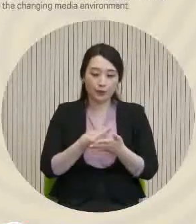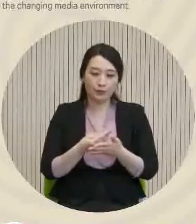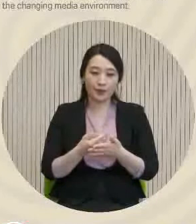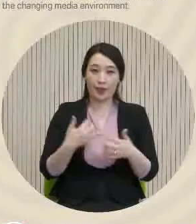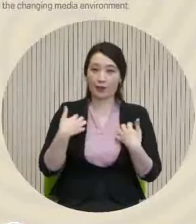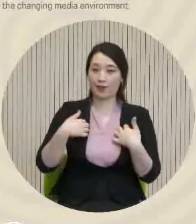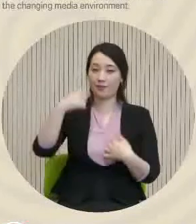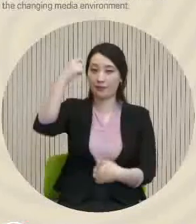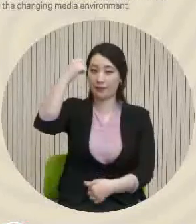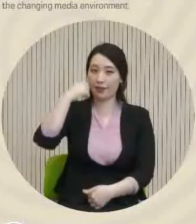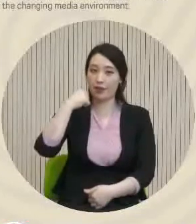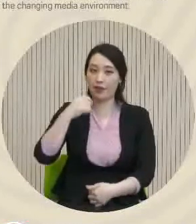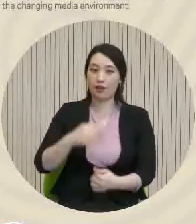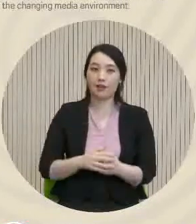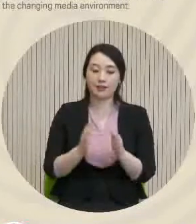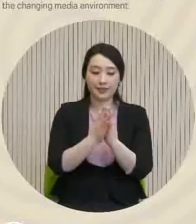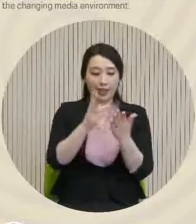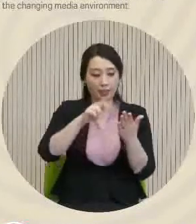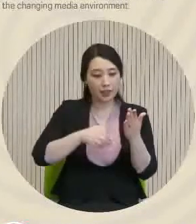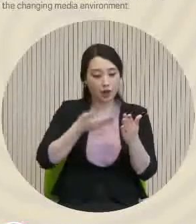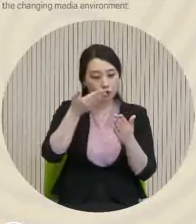amid the situation of the COVID-19.